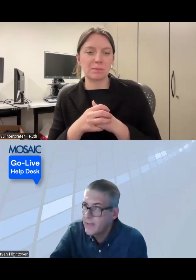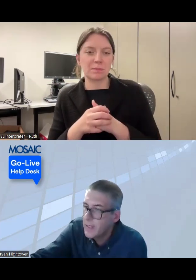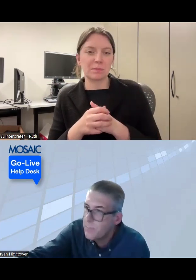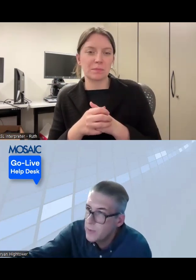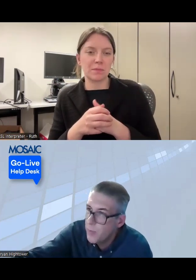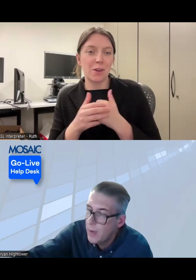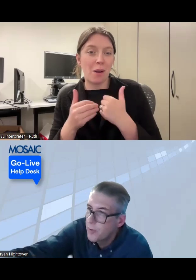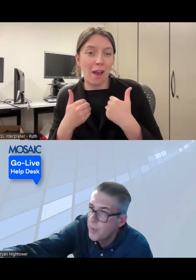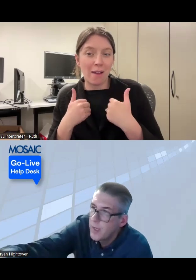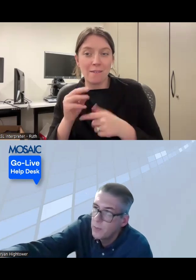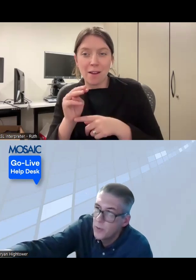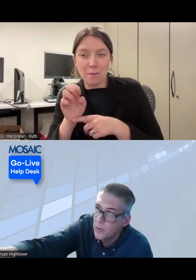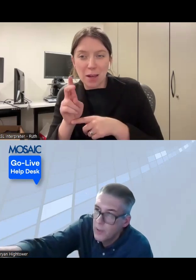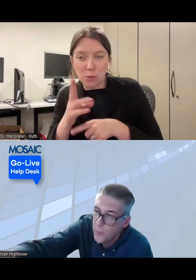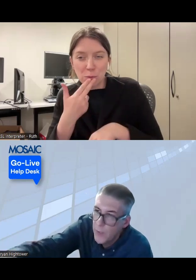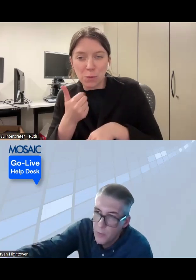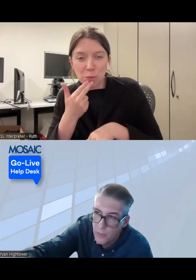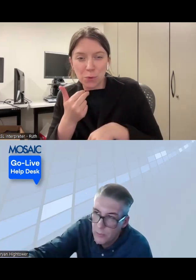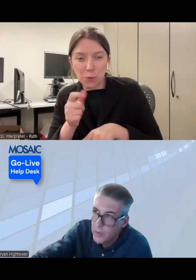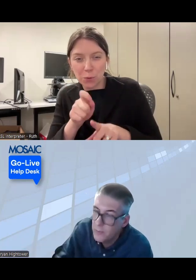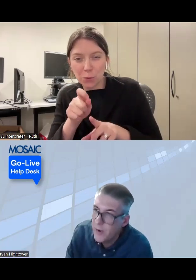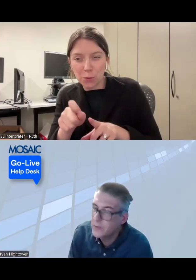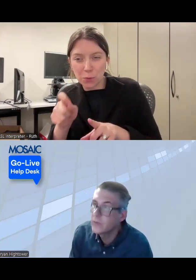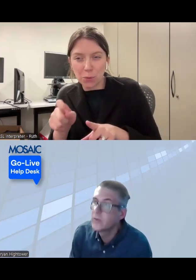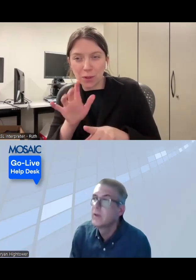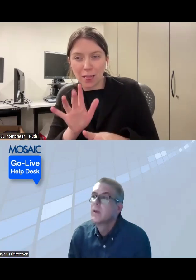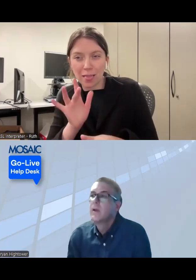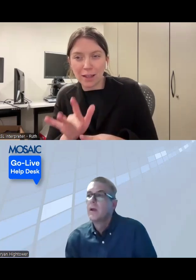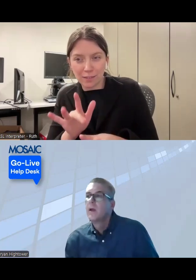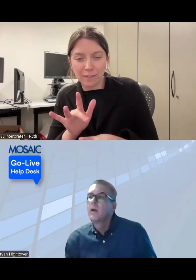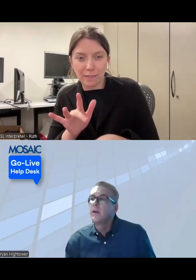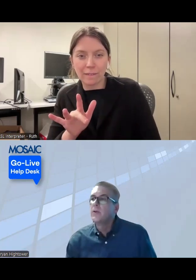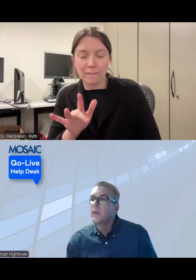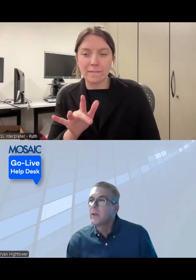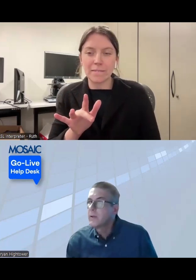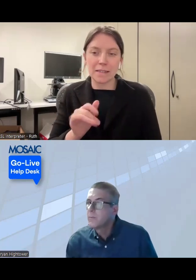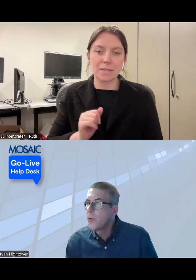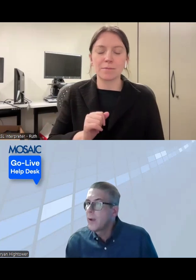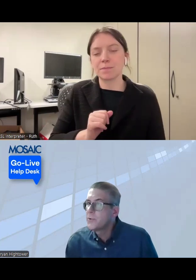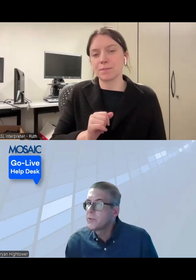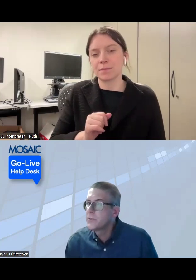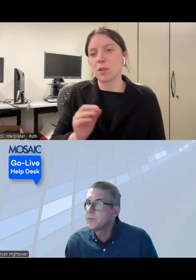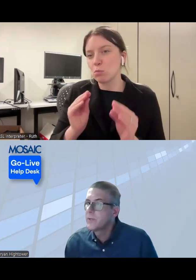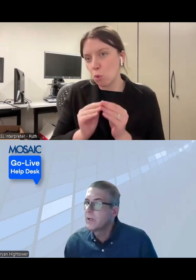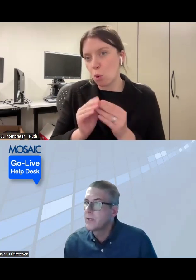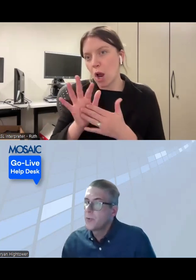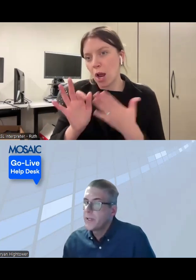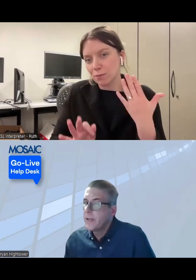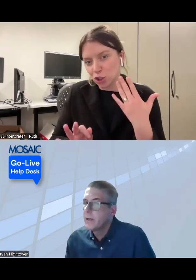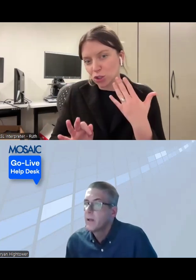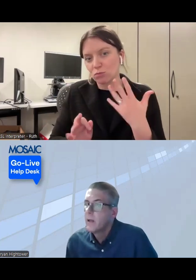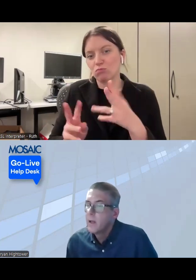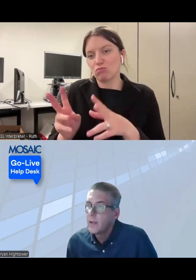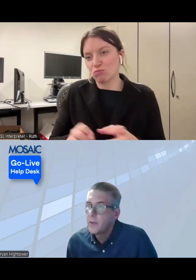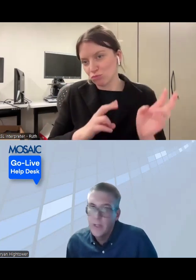that little tiny menu pops up again when you go to the upper right corner of one of these boxes, and you can click more options and export